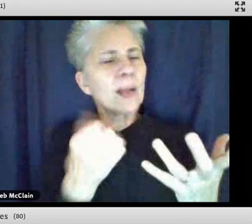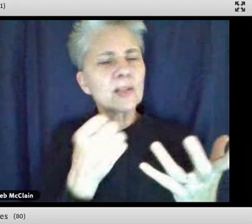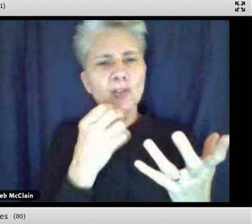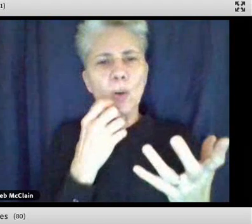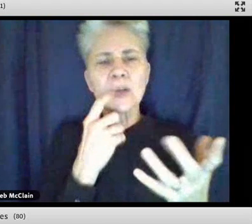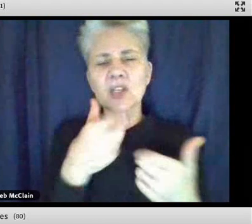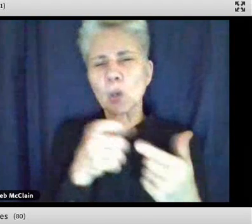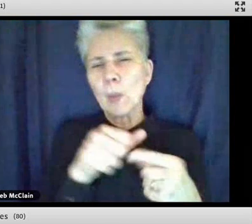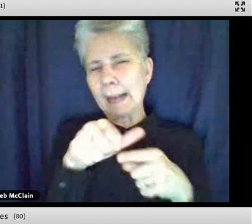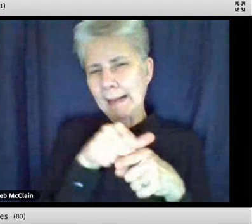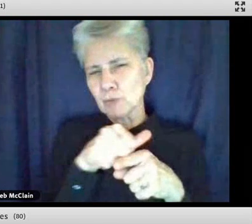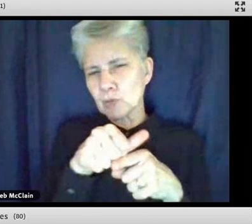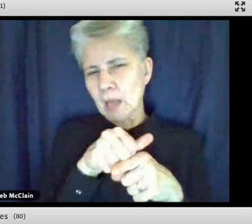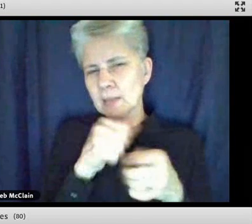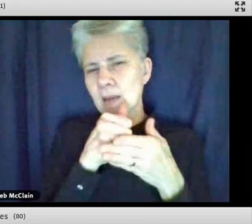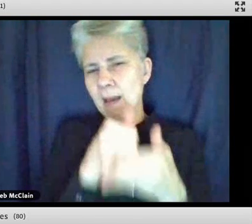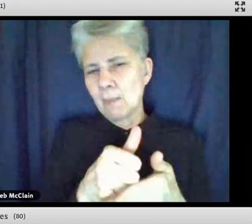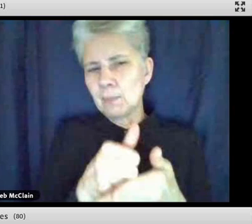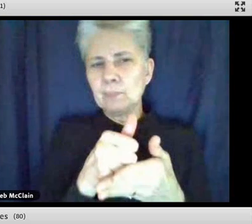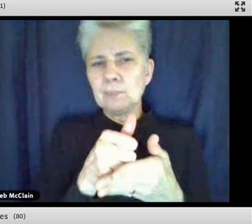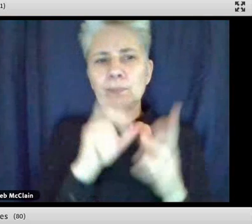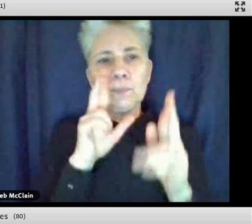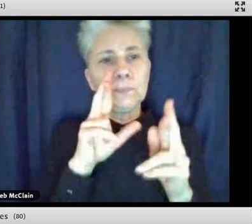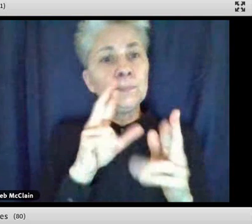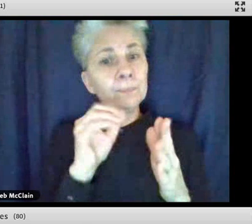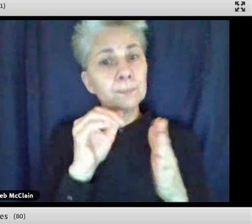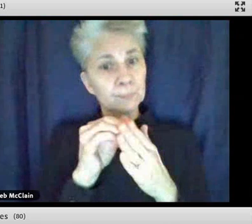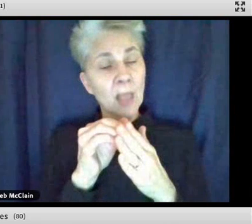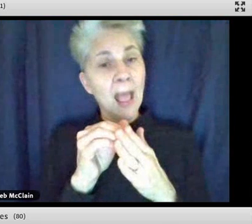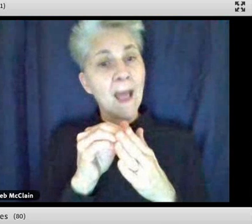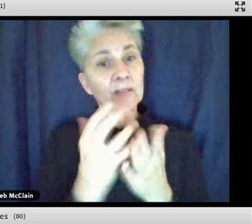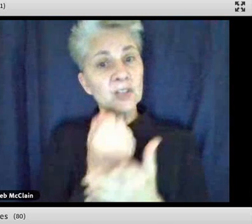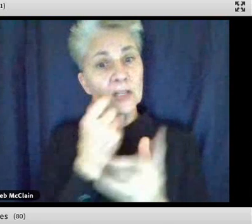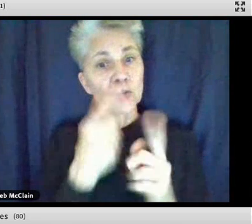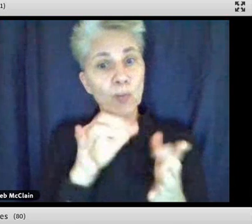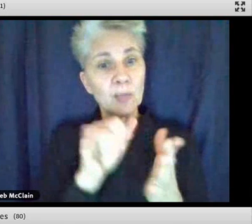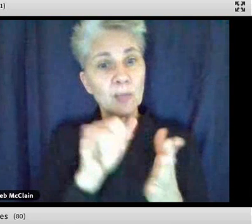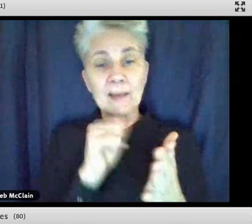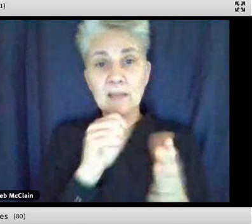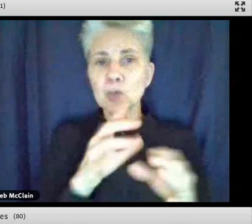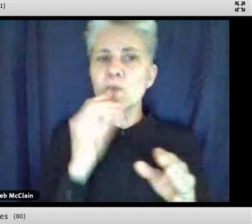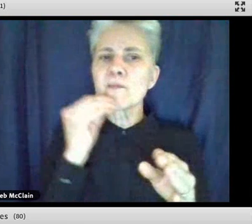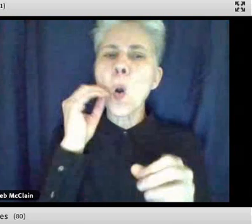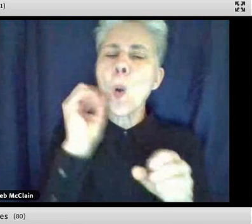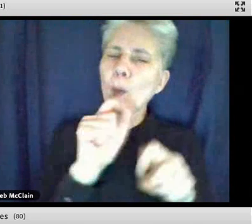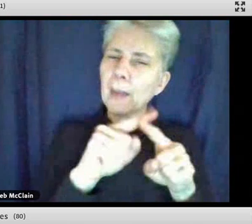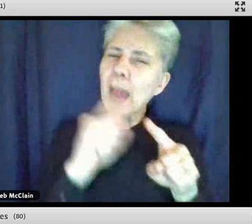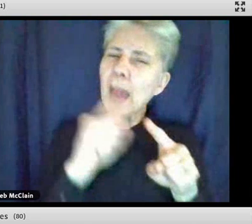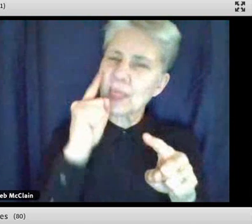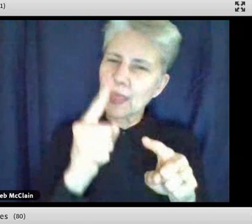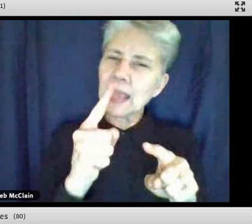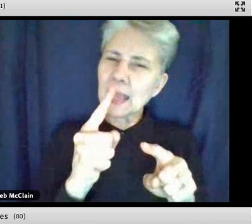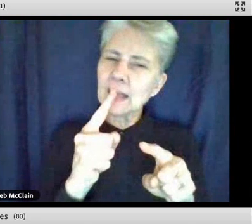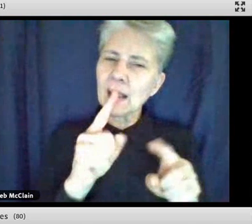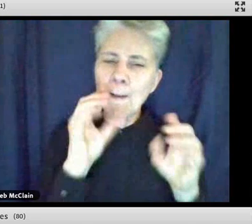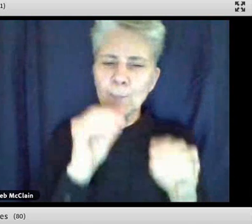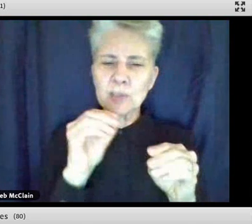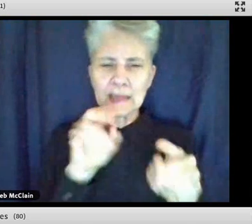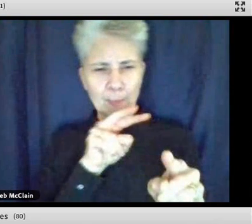quick exercise. Hopefully you had a second to do it. If not, do it for homework. But I think it just kind of puts in